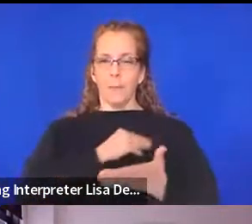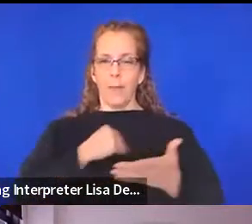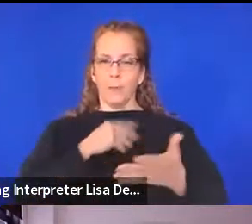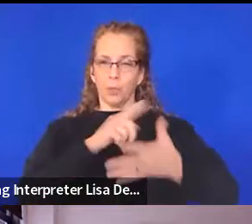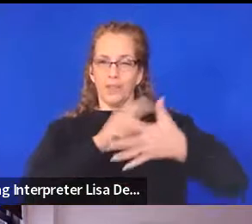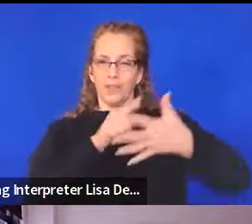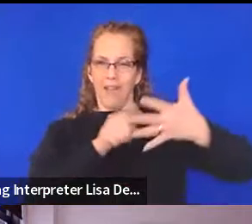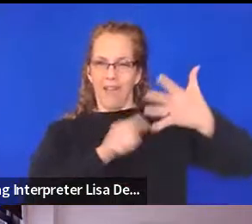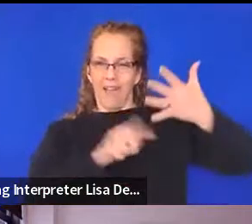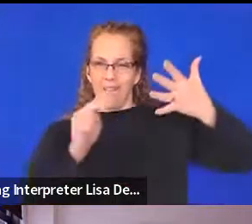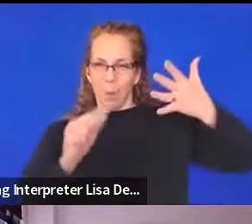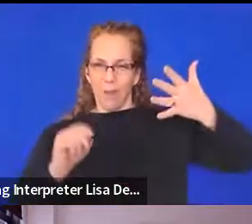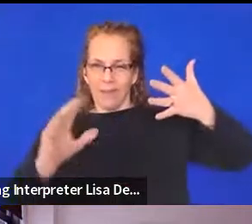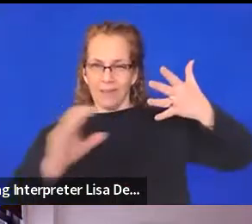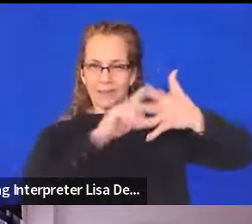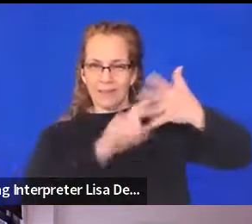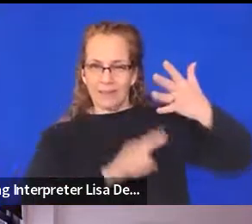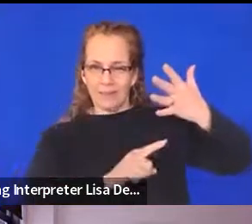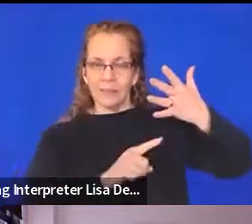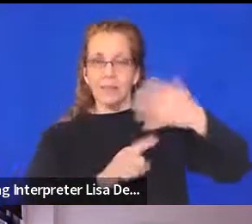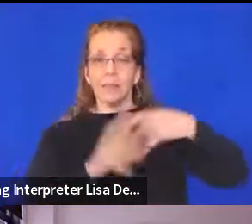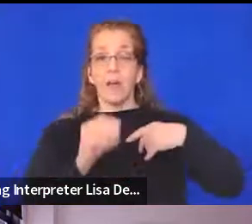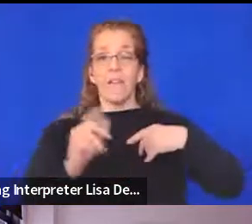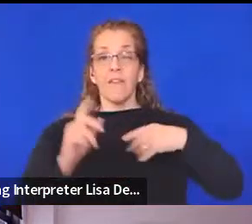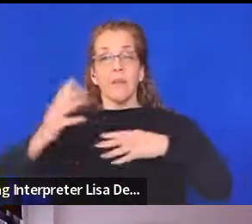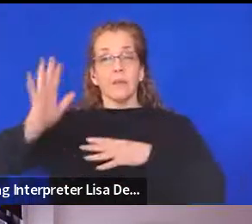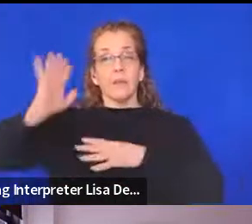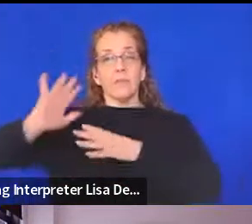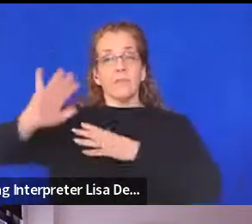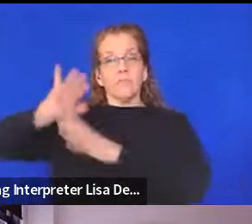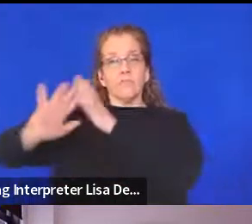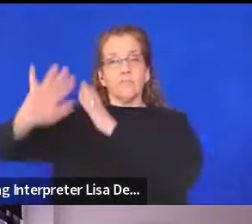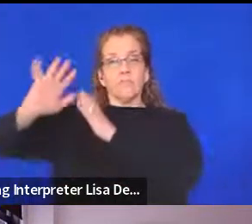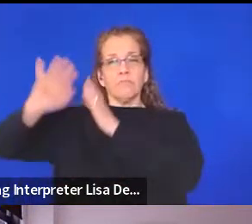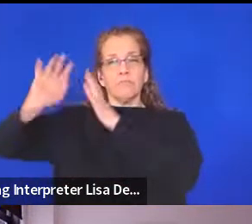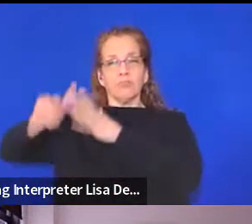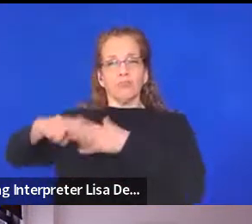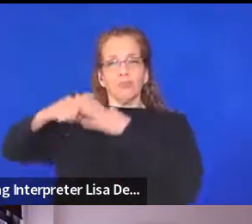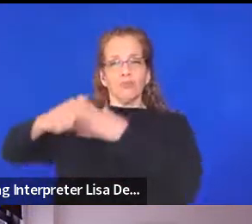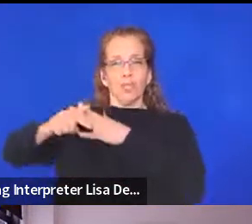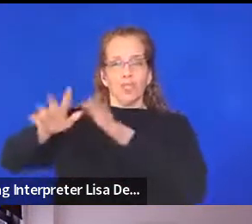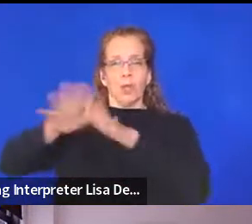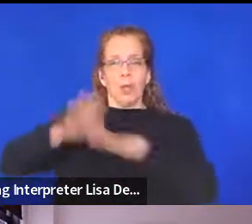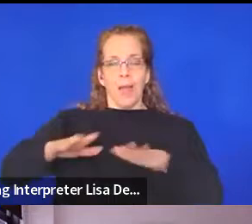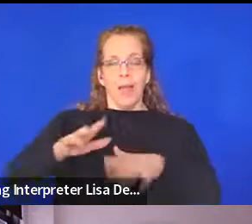operates on the unceded ancestral land of the Lenape,